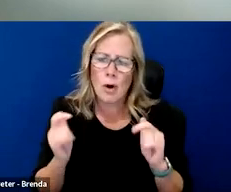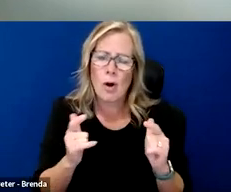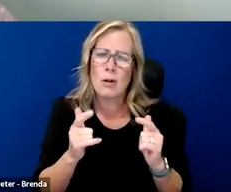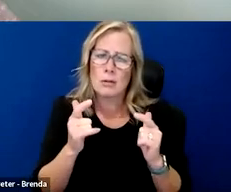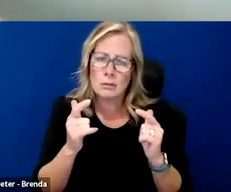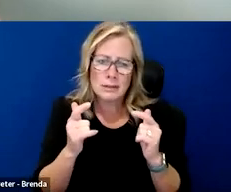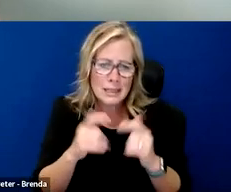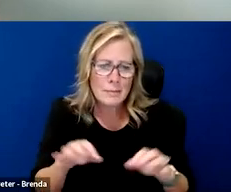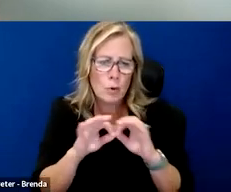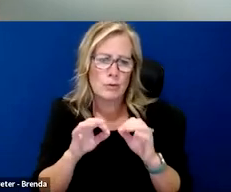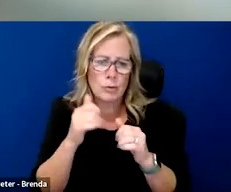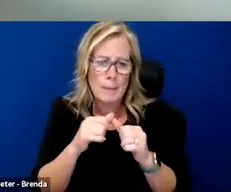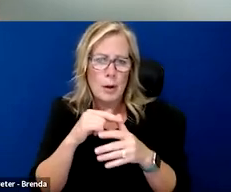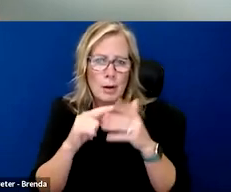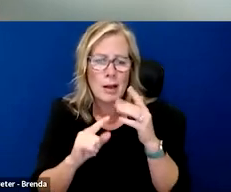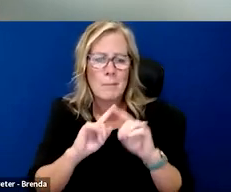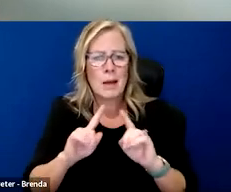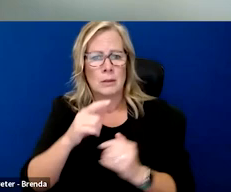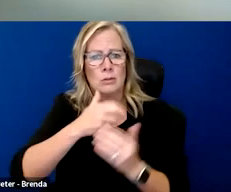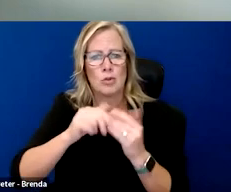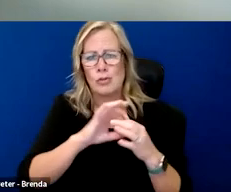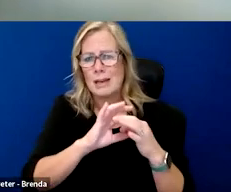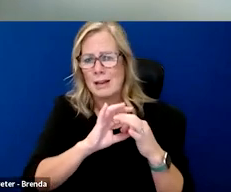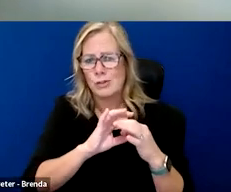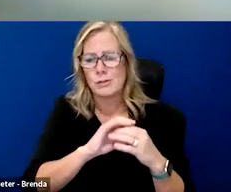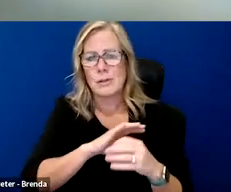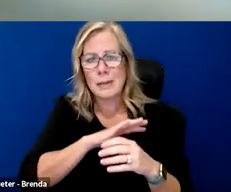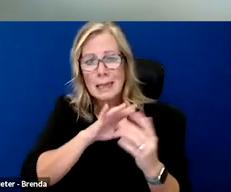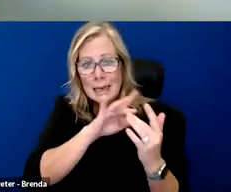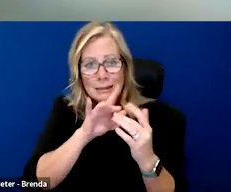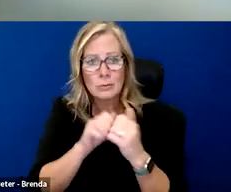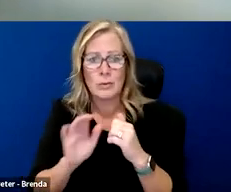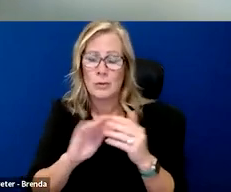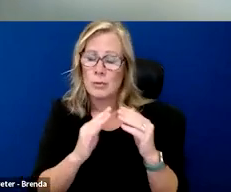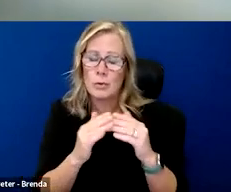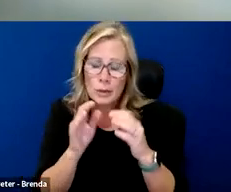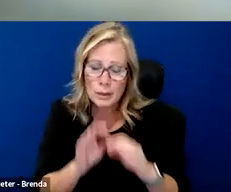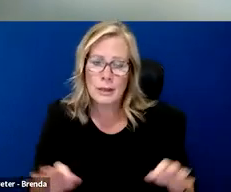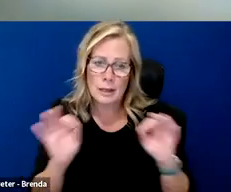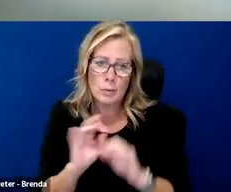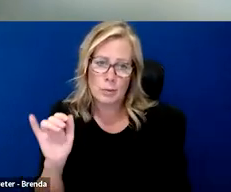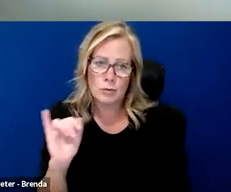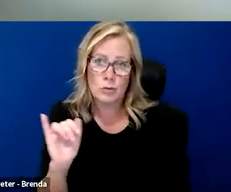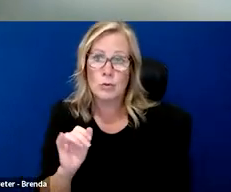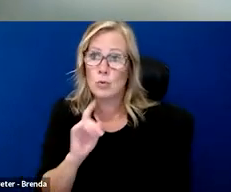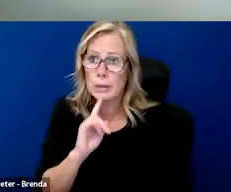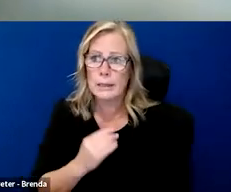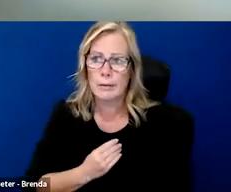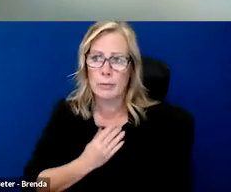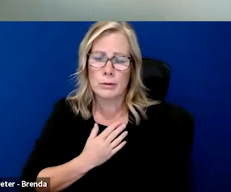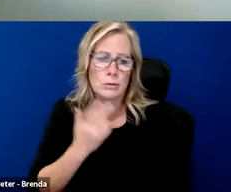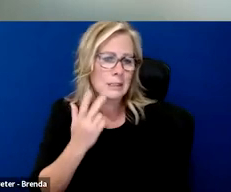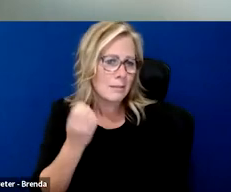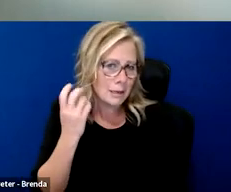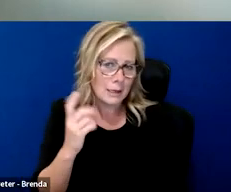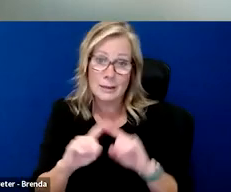connection and community support are really quite large. And I think that that's something that really delighted to see so many